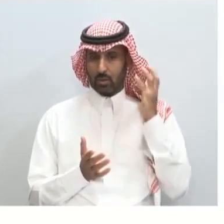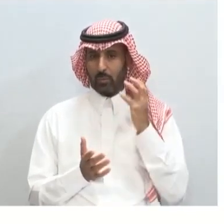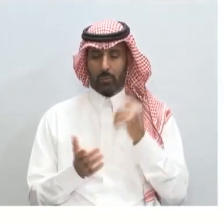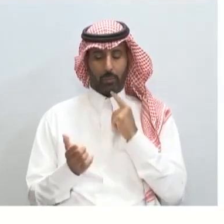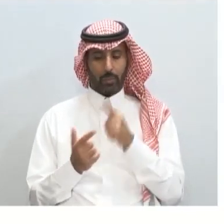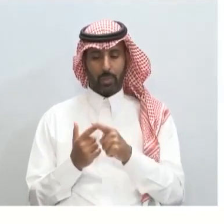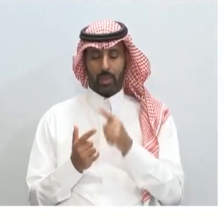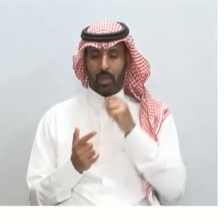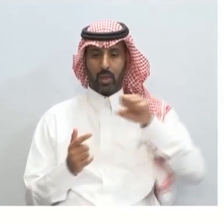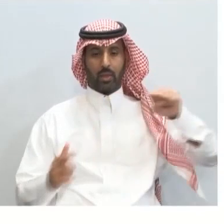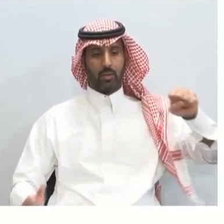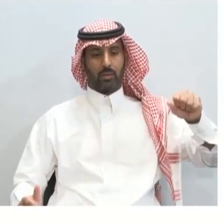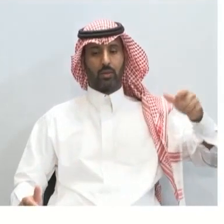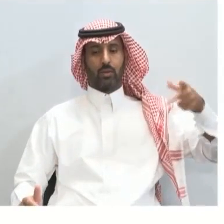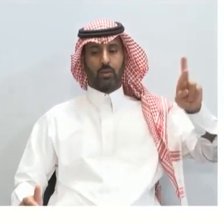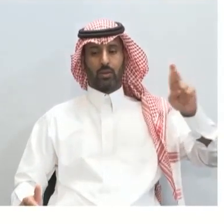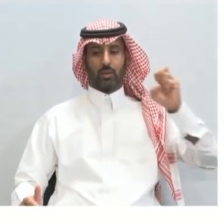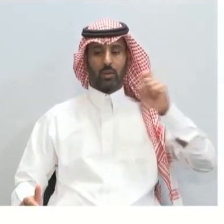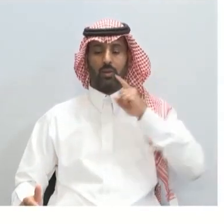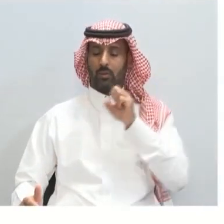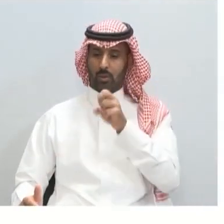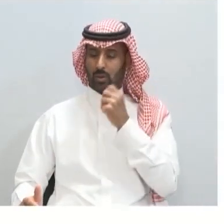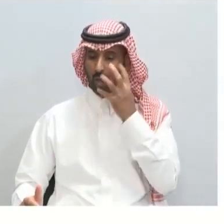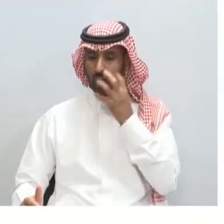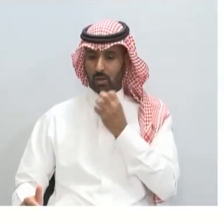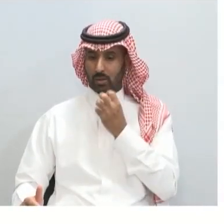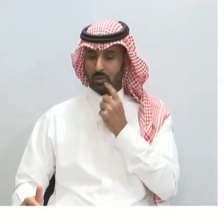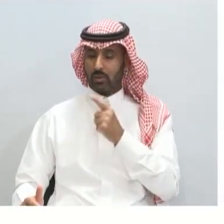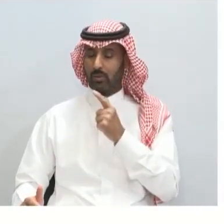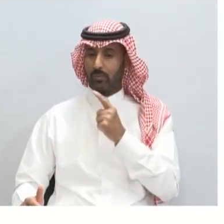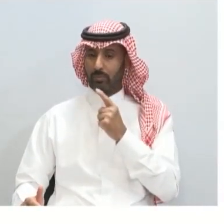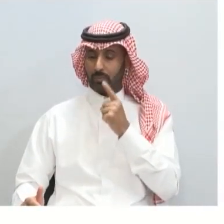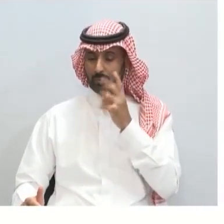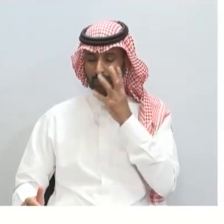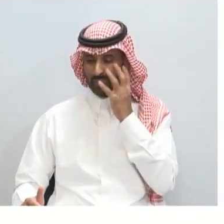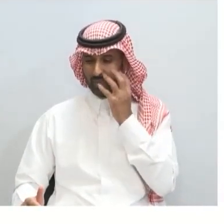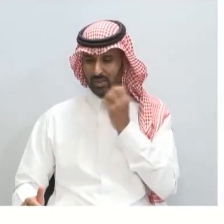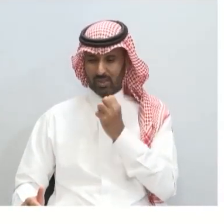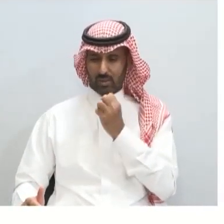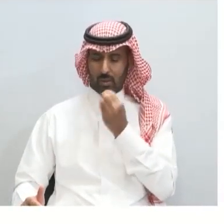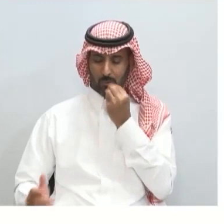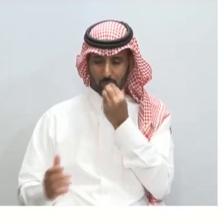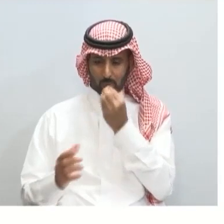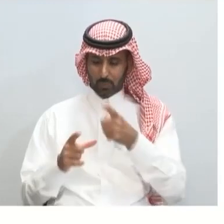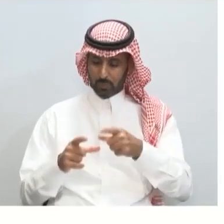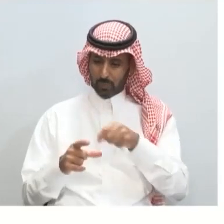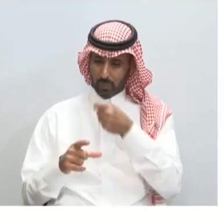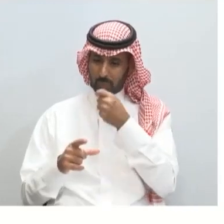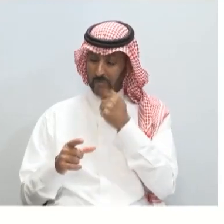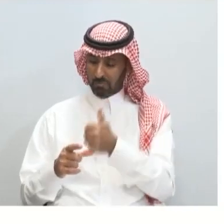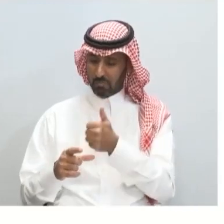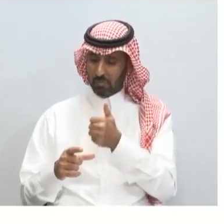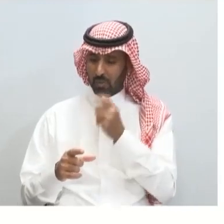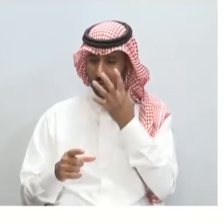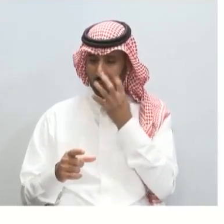five Sarah brings her grandmother a nice uh dessert her grandmother tells her how delicious it is